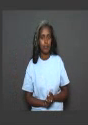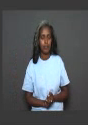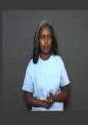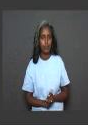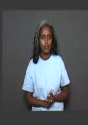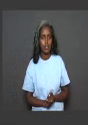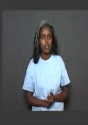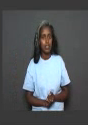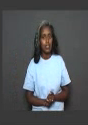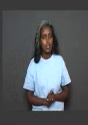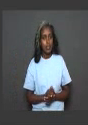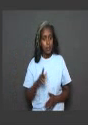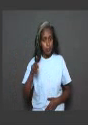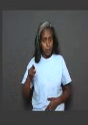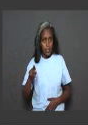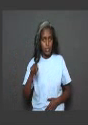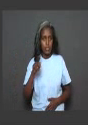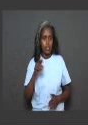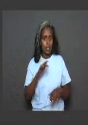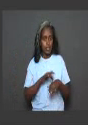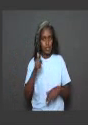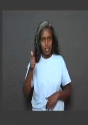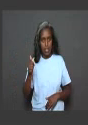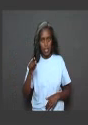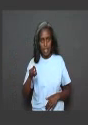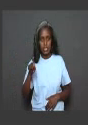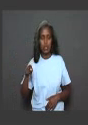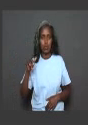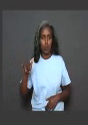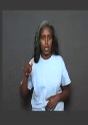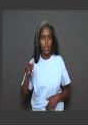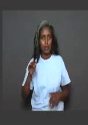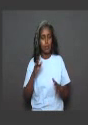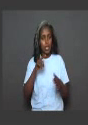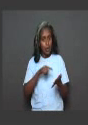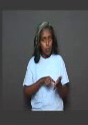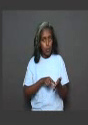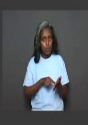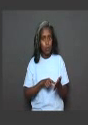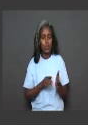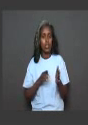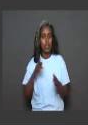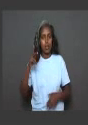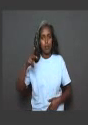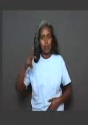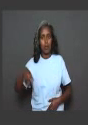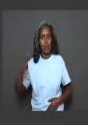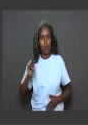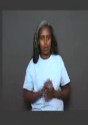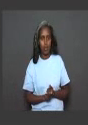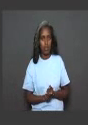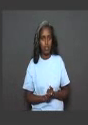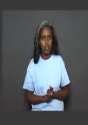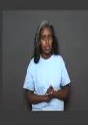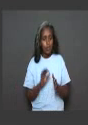Let P at xy be a point on a parabola. By